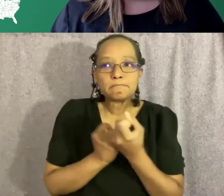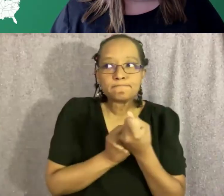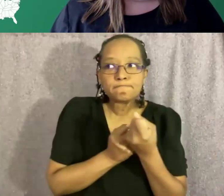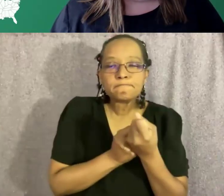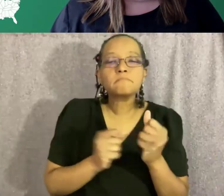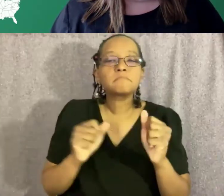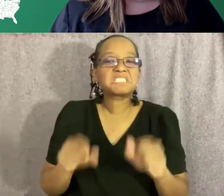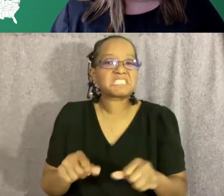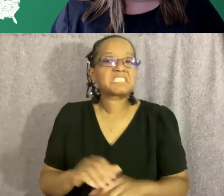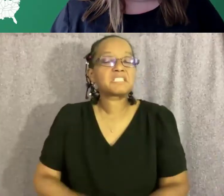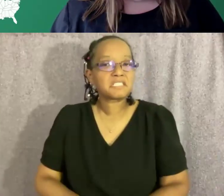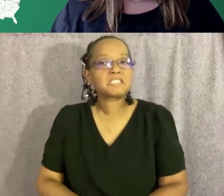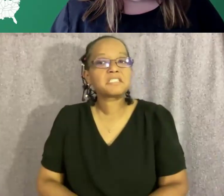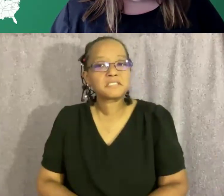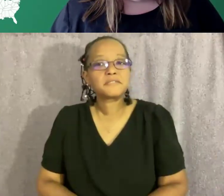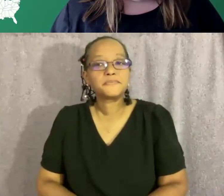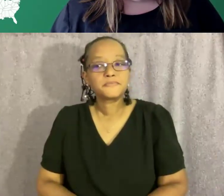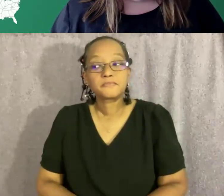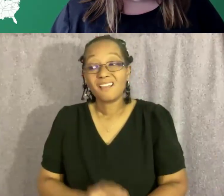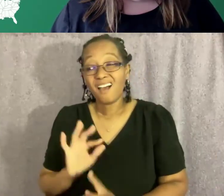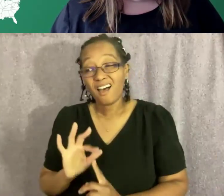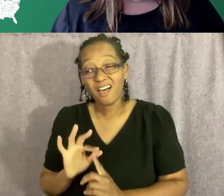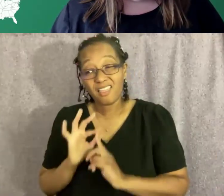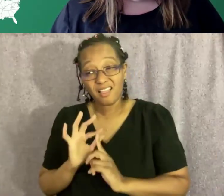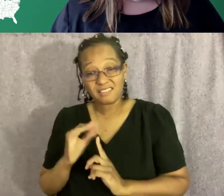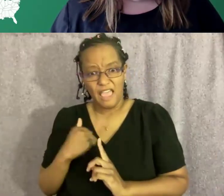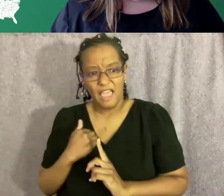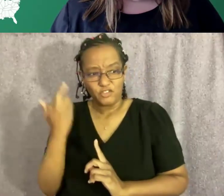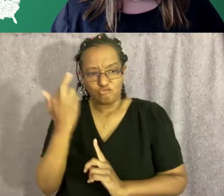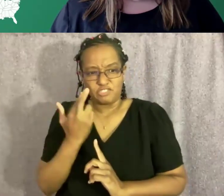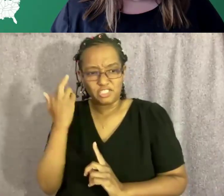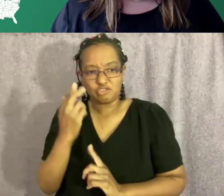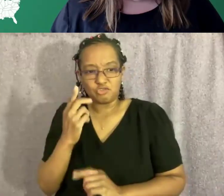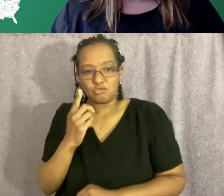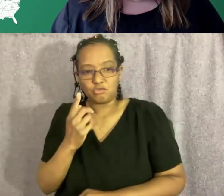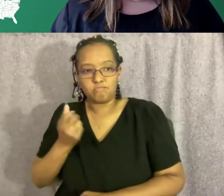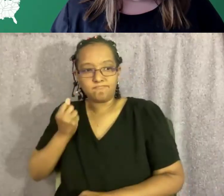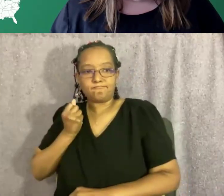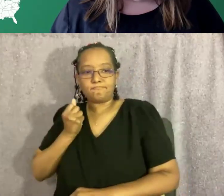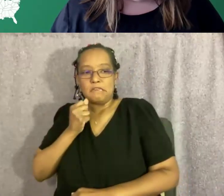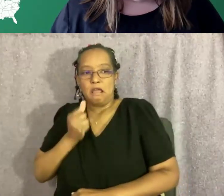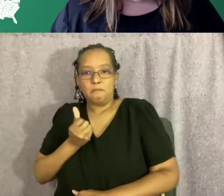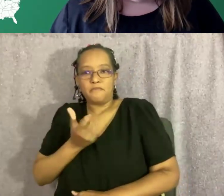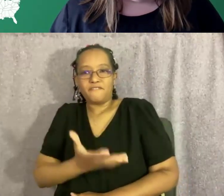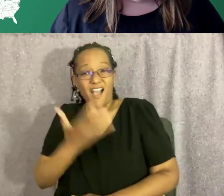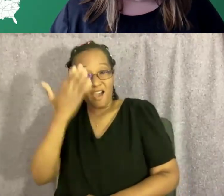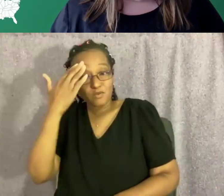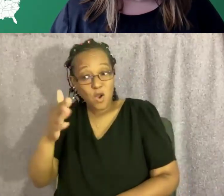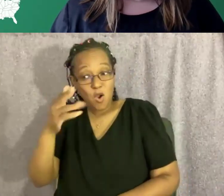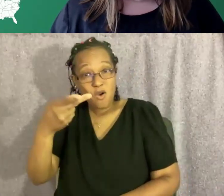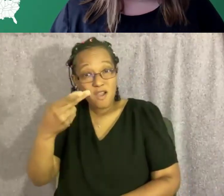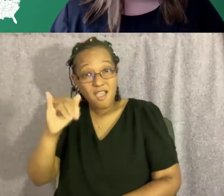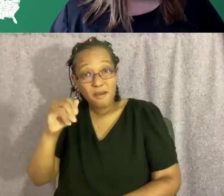there is some reason to not provide it, I don't know if HIPAA would apply in